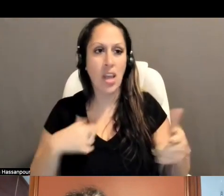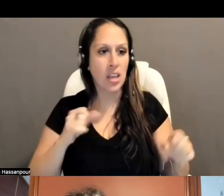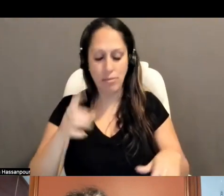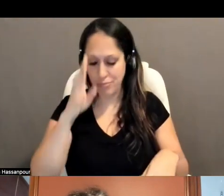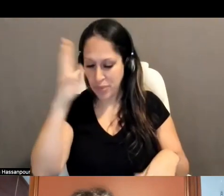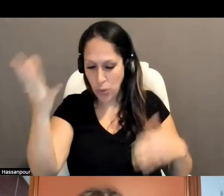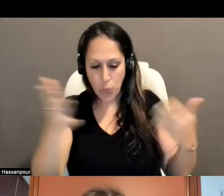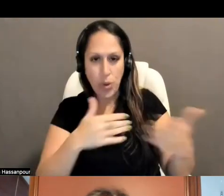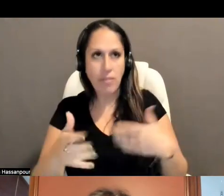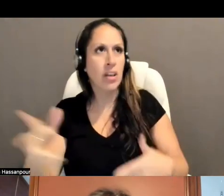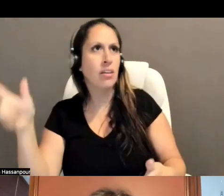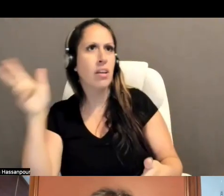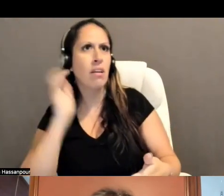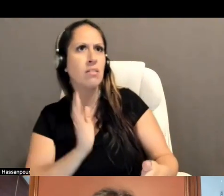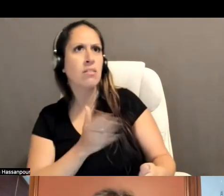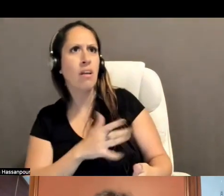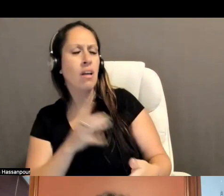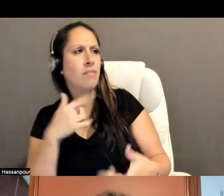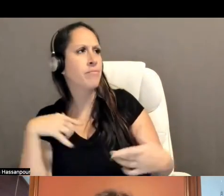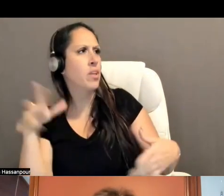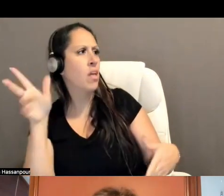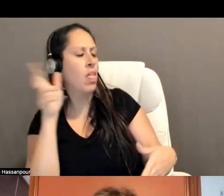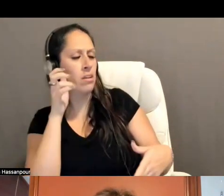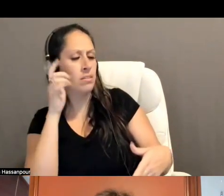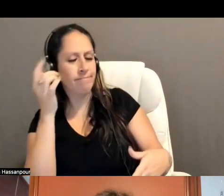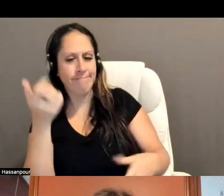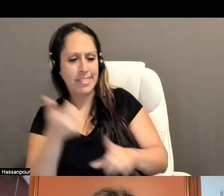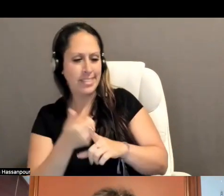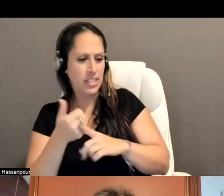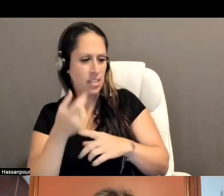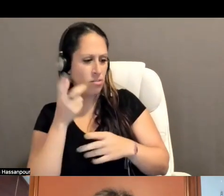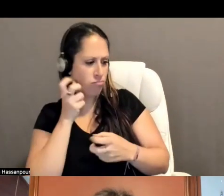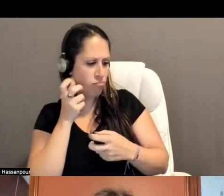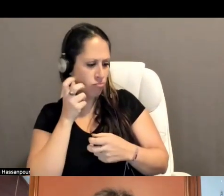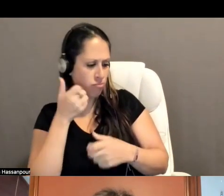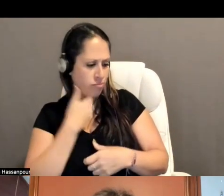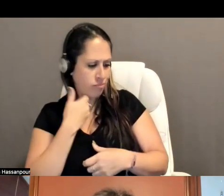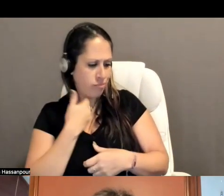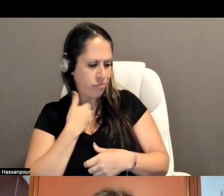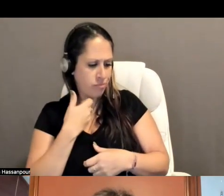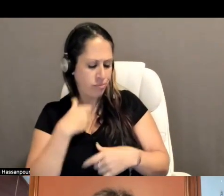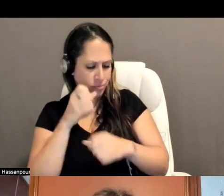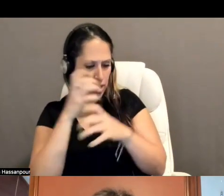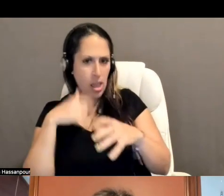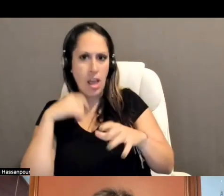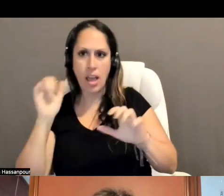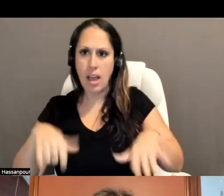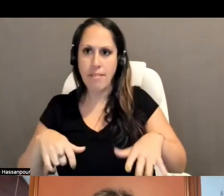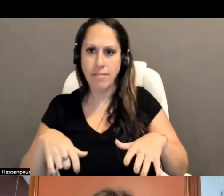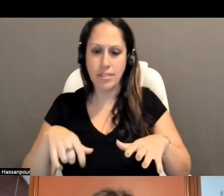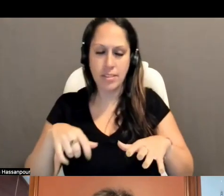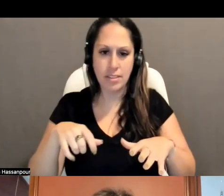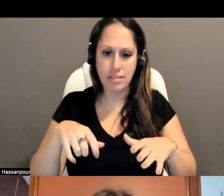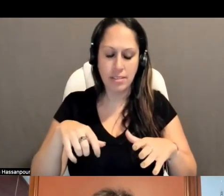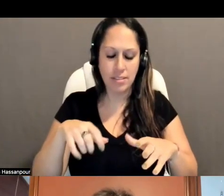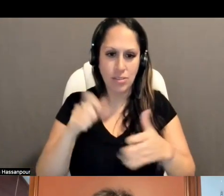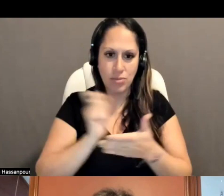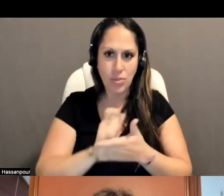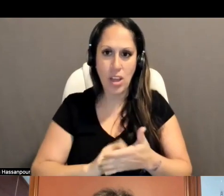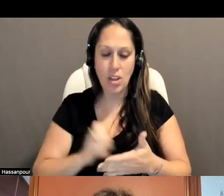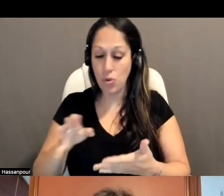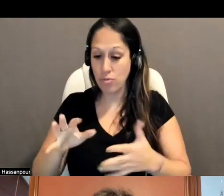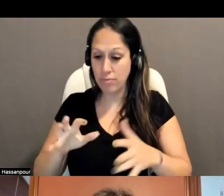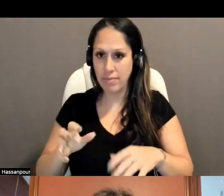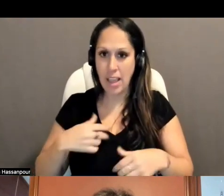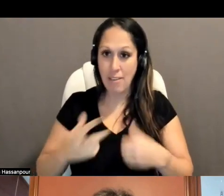wherever and I hear a song in my head and I have to capture it, which means that I have to either record